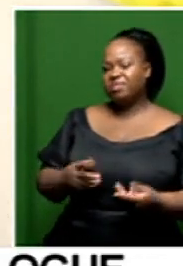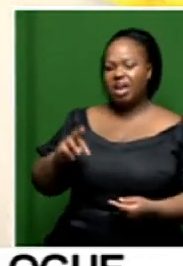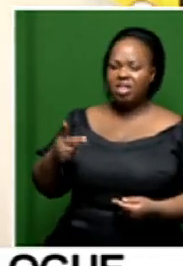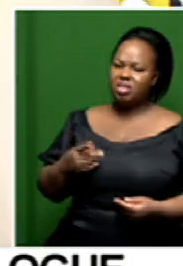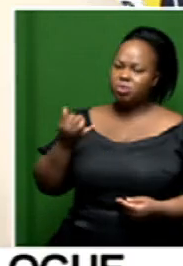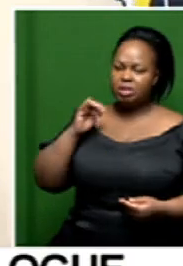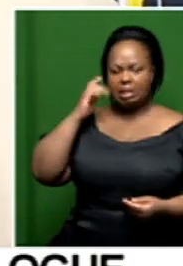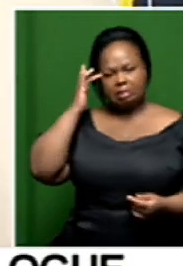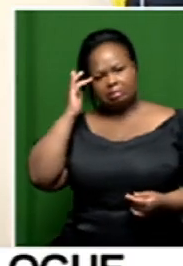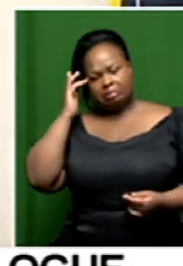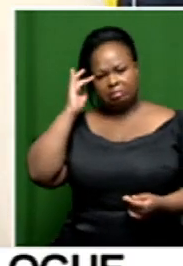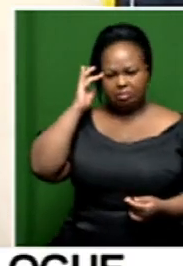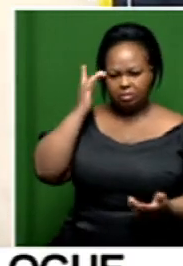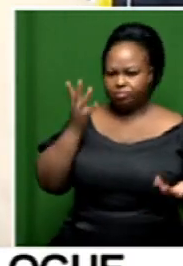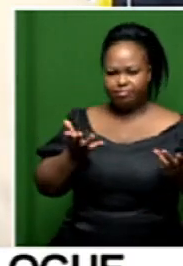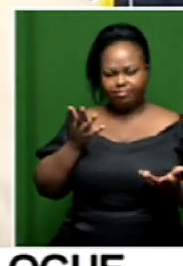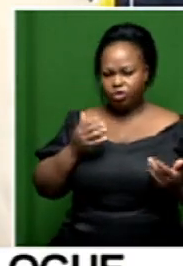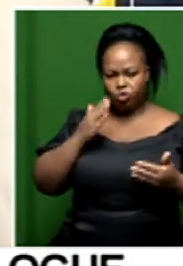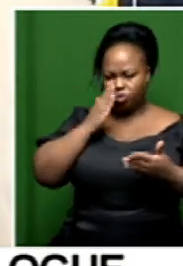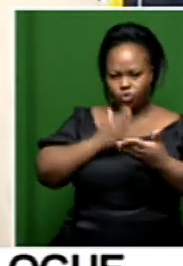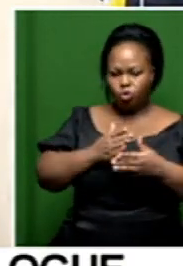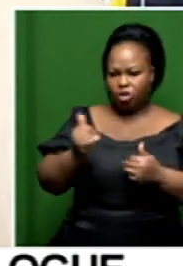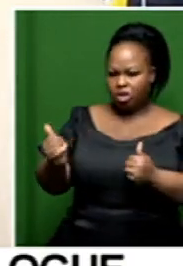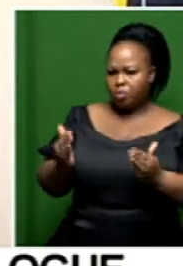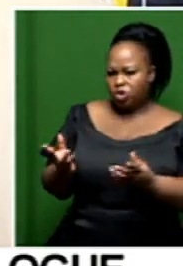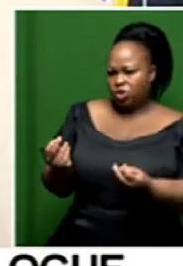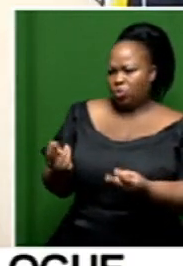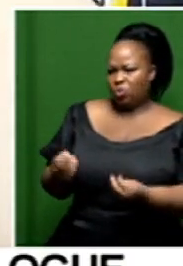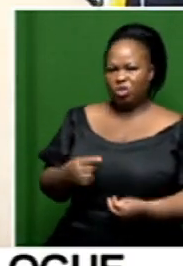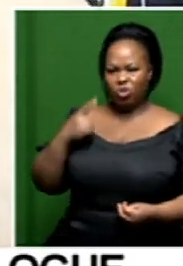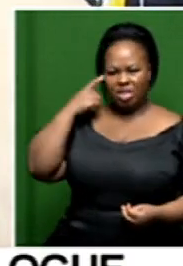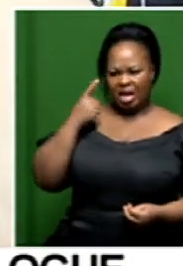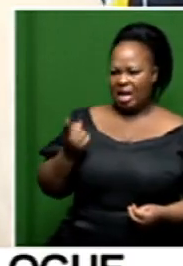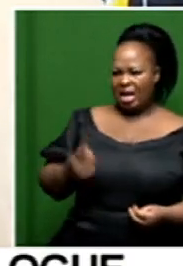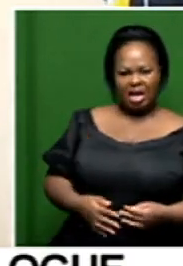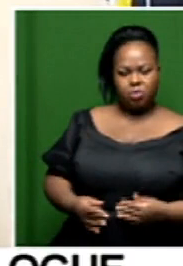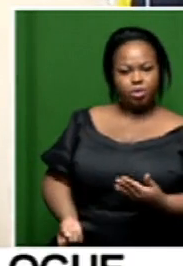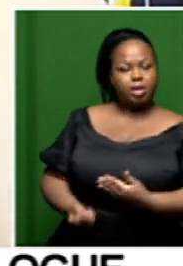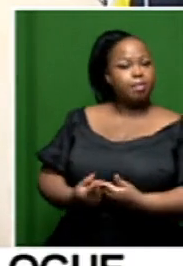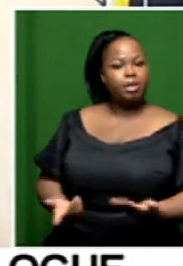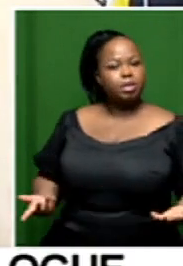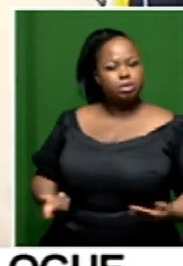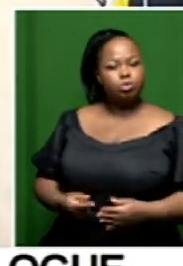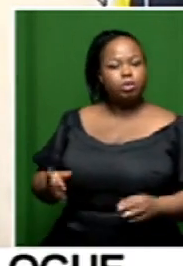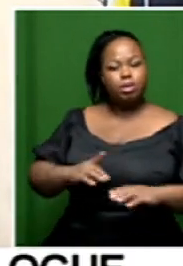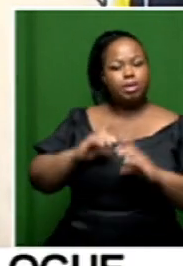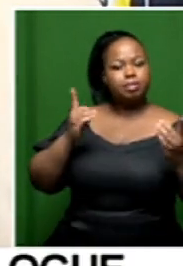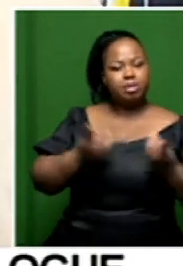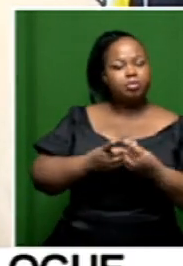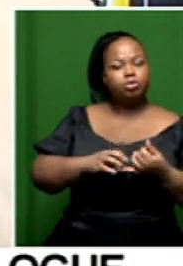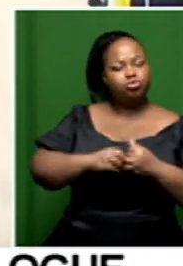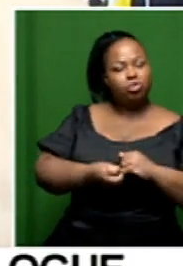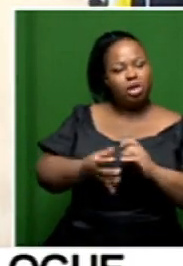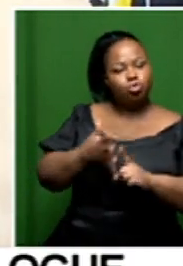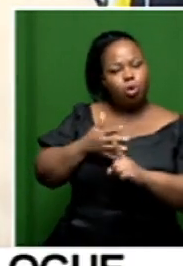still skeptical of maybe getting the set-top boxes or thinking this will not even happen. How is the department trying to